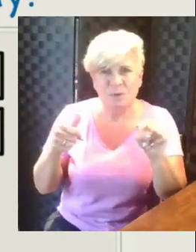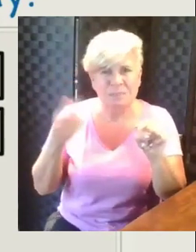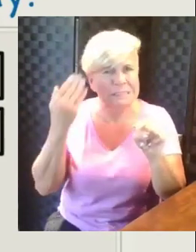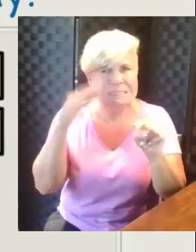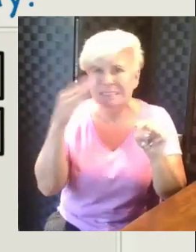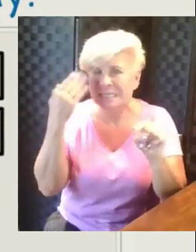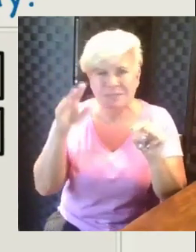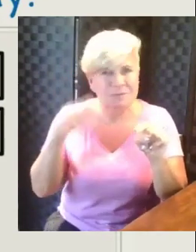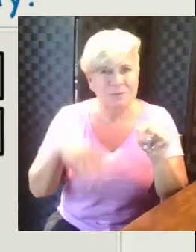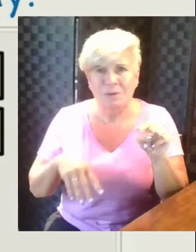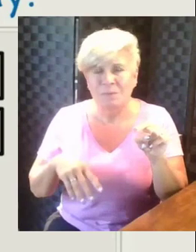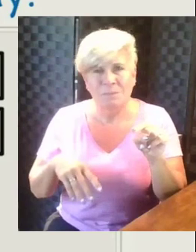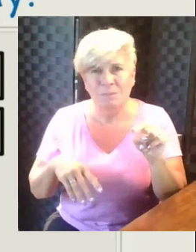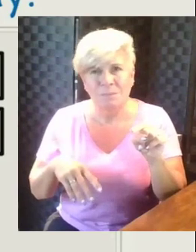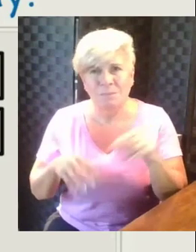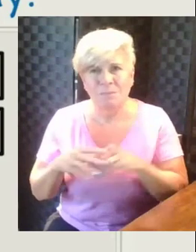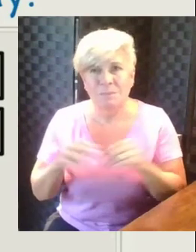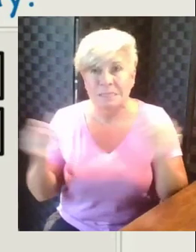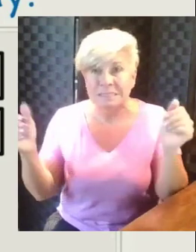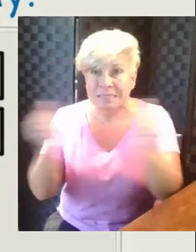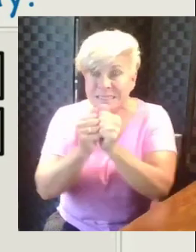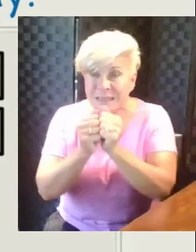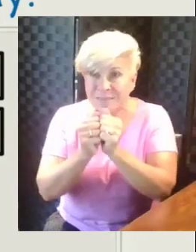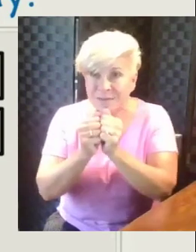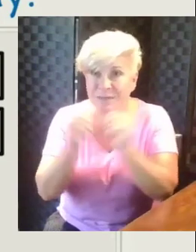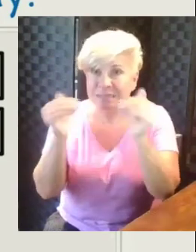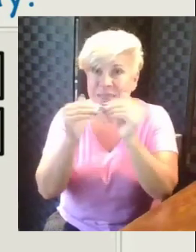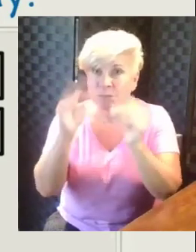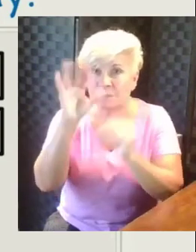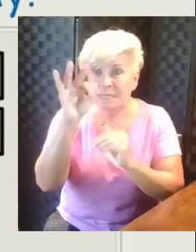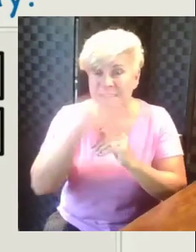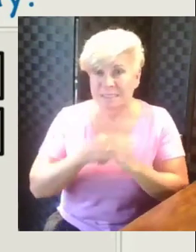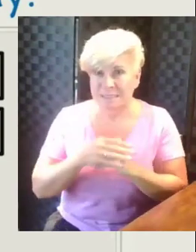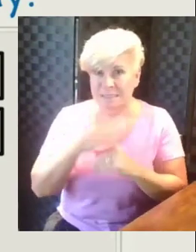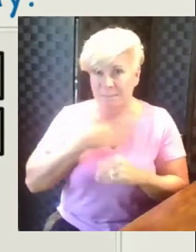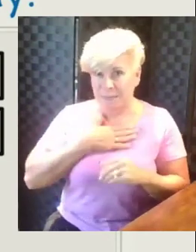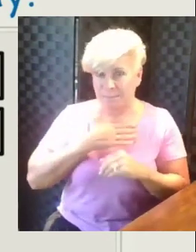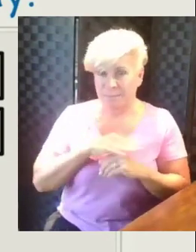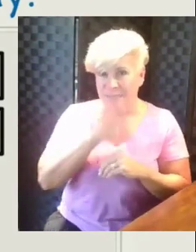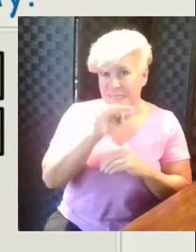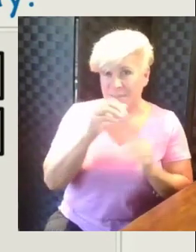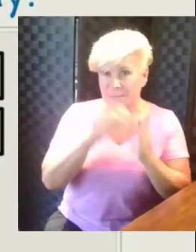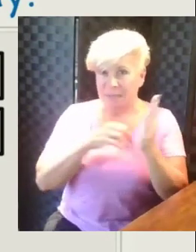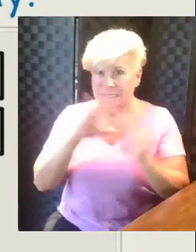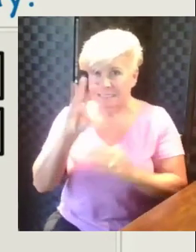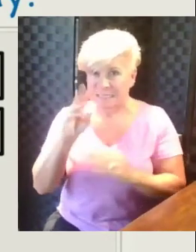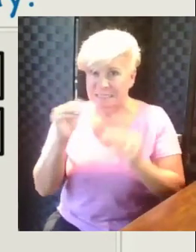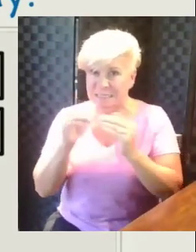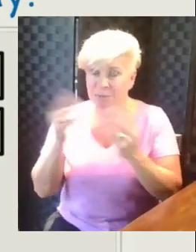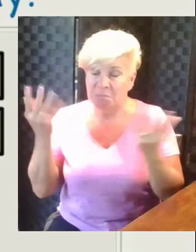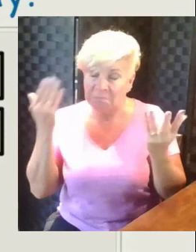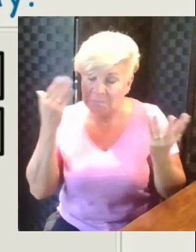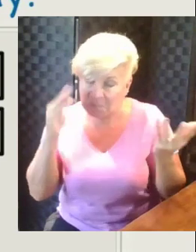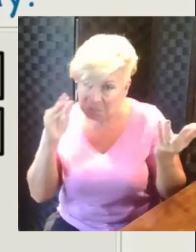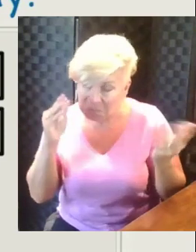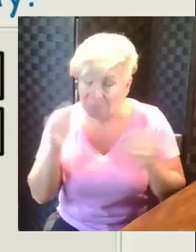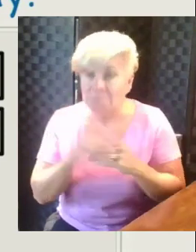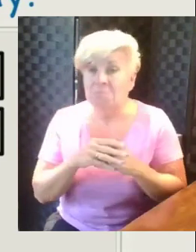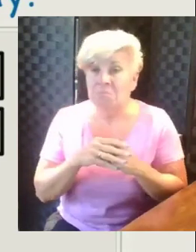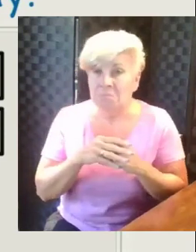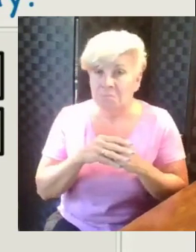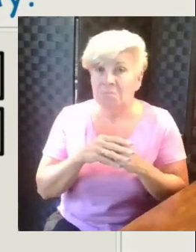and how many that's Ian's tower. Together they make the 19 that's mine. 19 minus 6 equals,